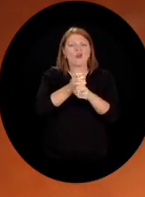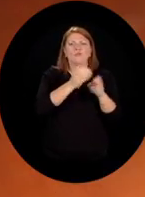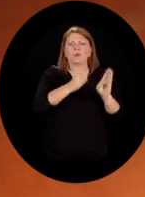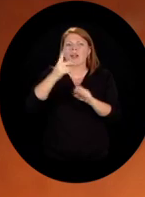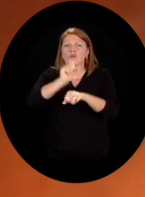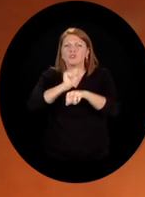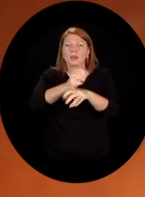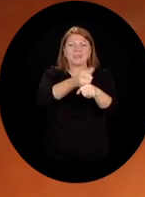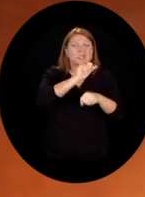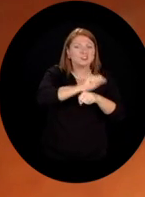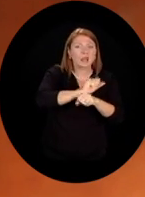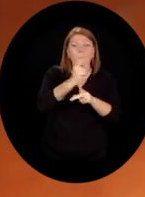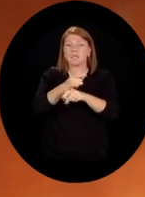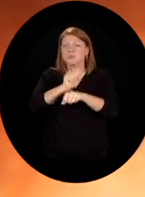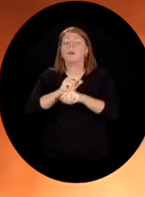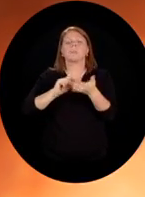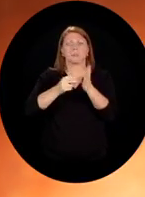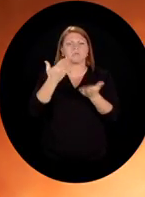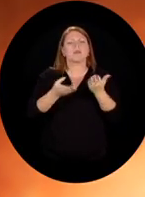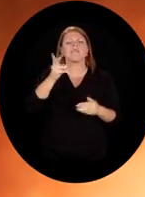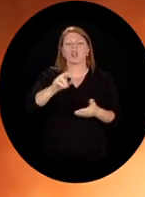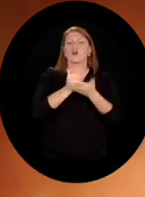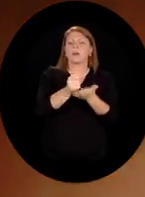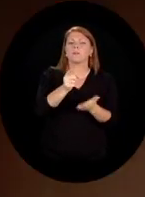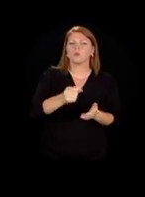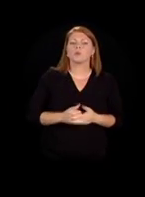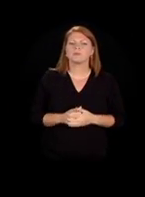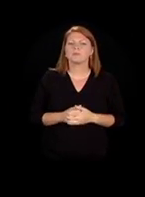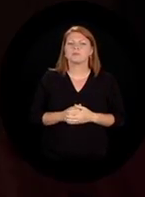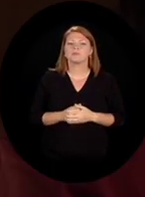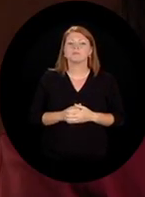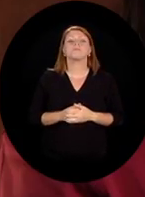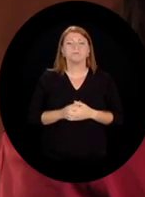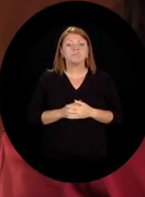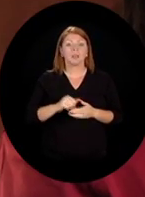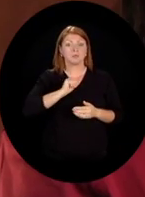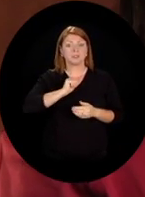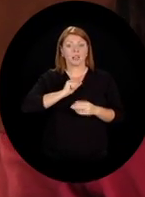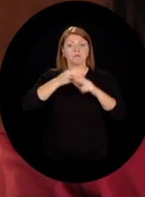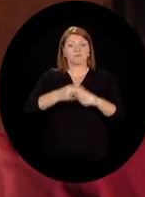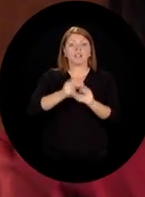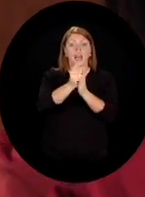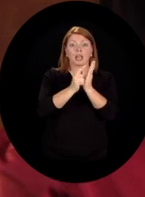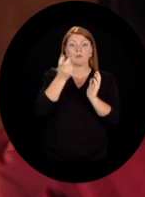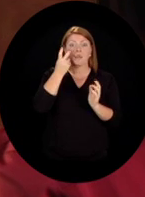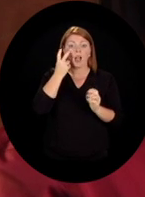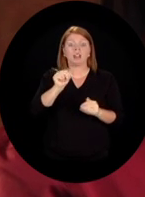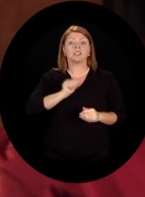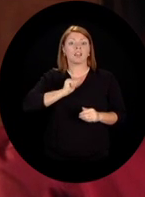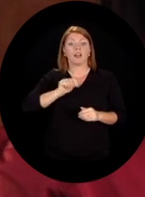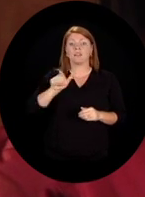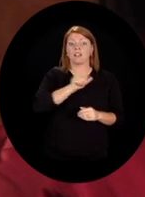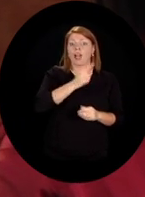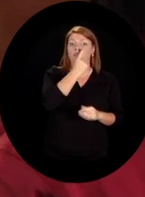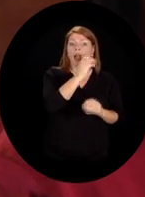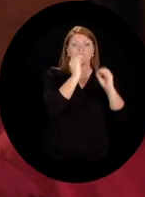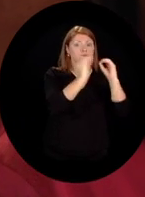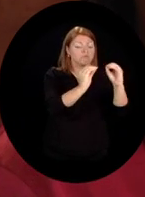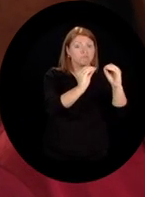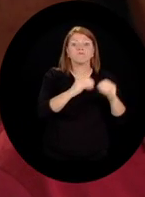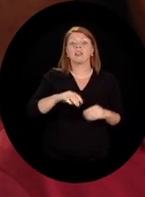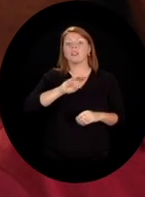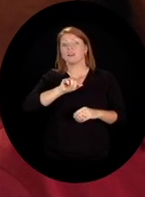for, getting, or keeping a job, VR may be for you. I'm considered legally blind. I have no vision in